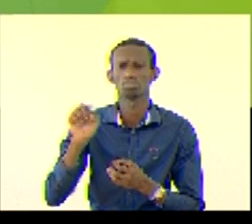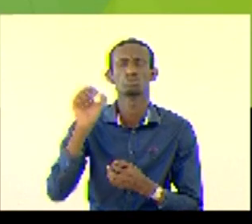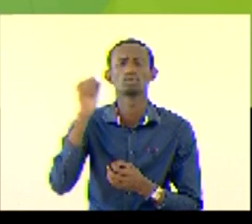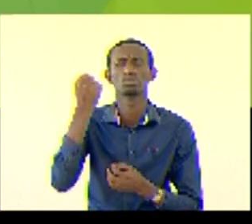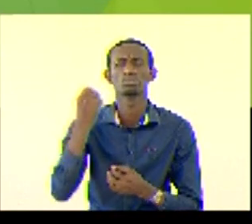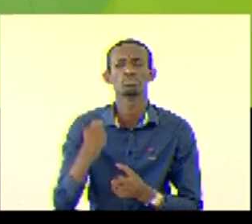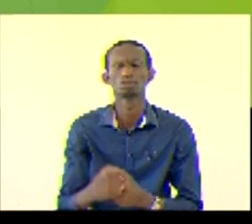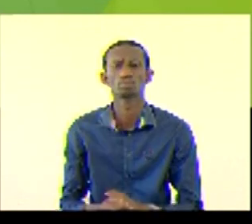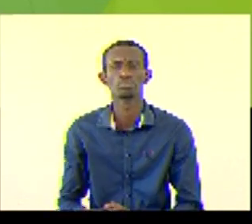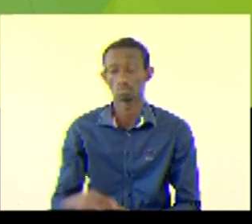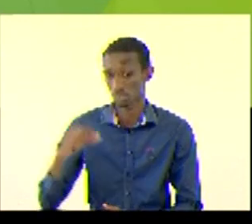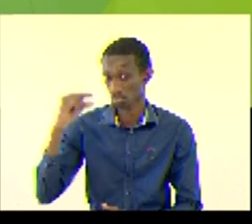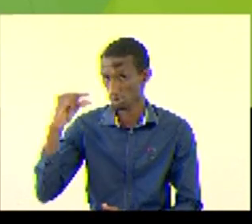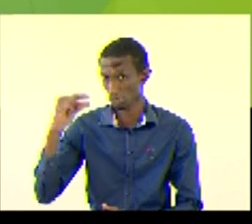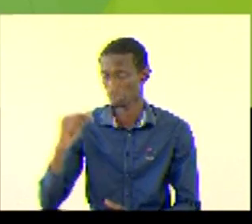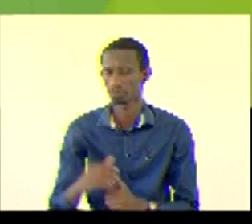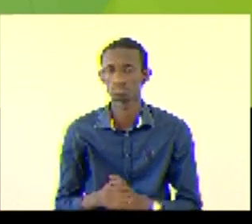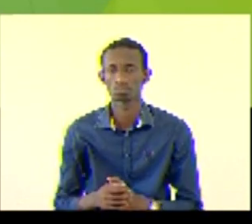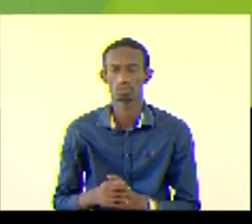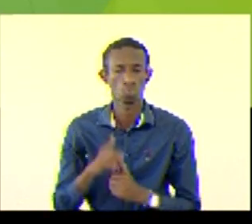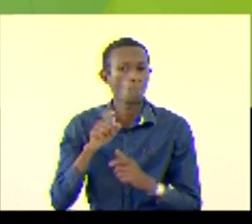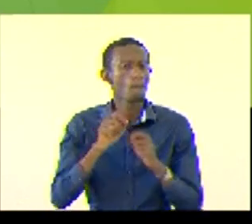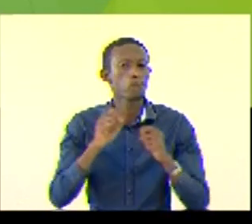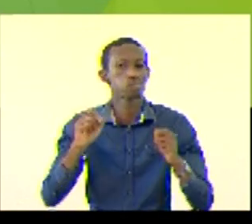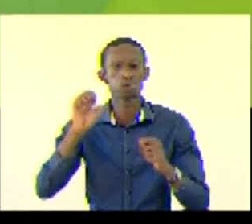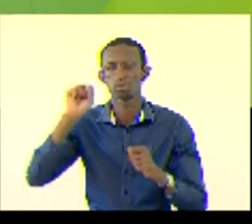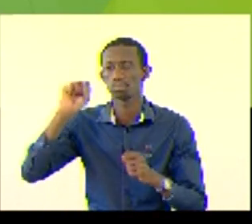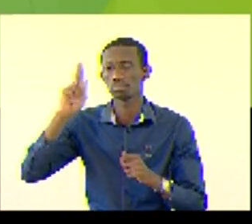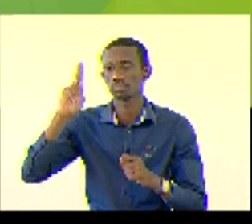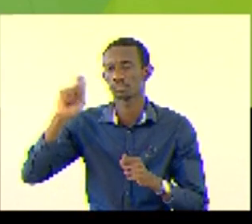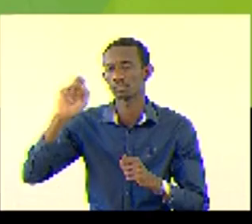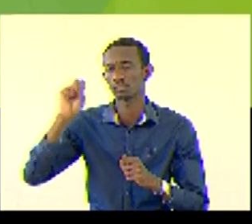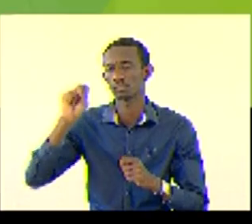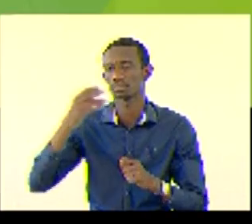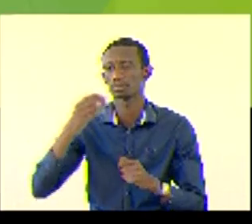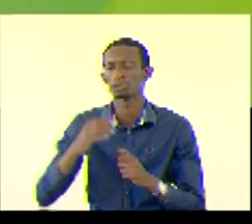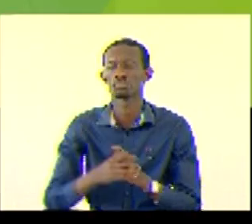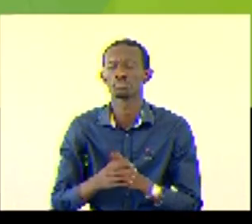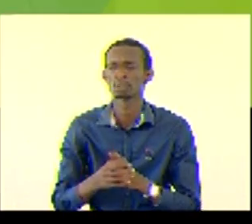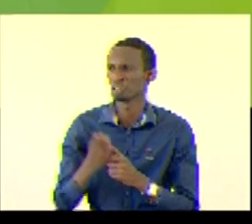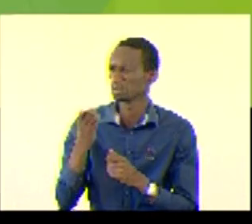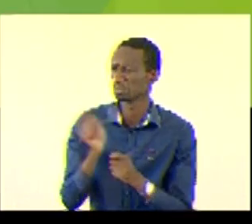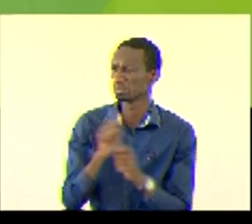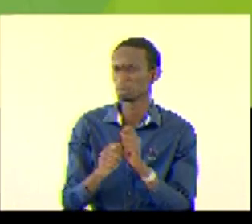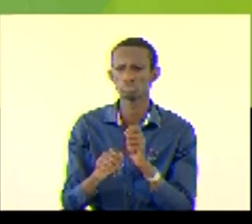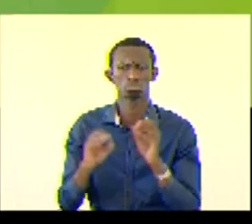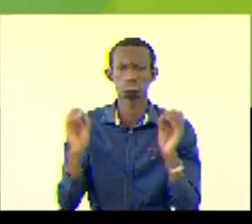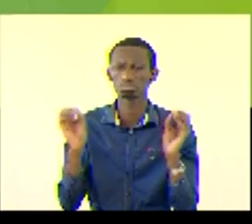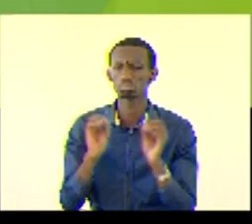grams. Sketch your graph, the curve that might be obtained for one. So there is no change in